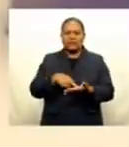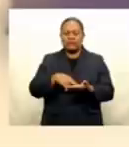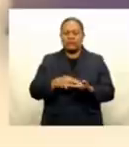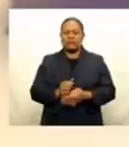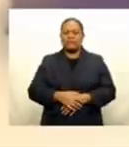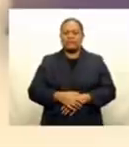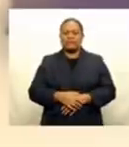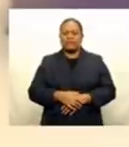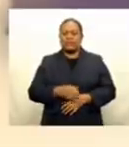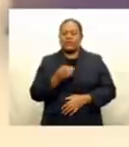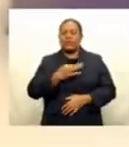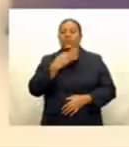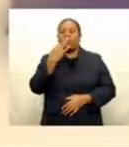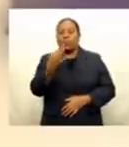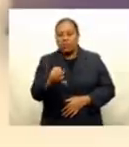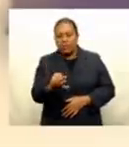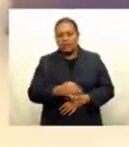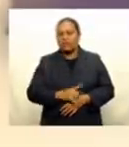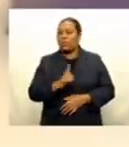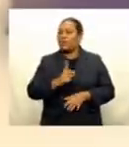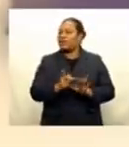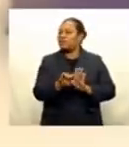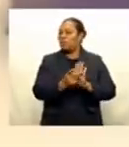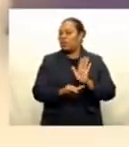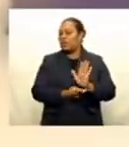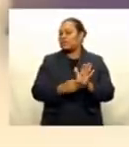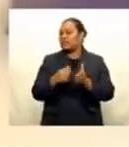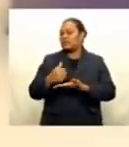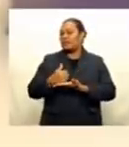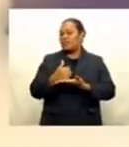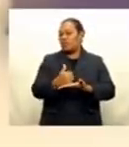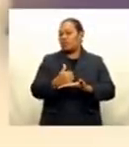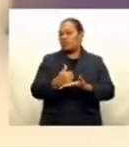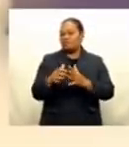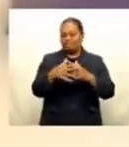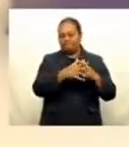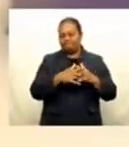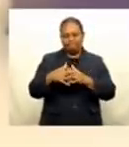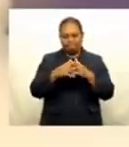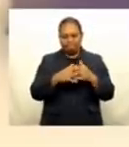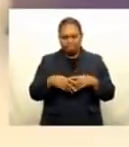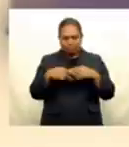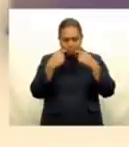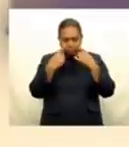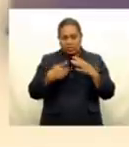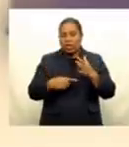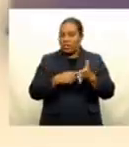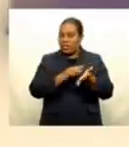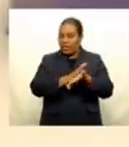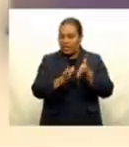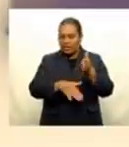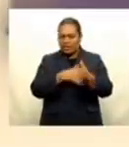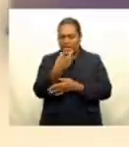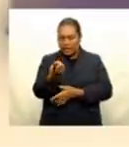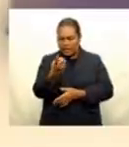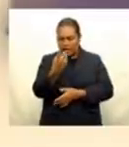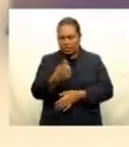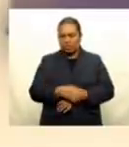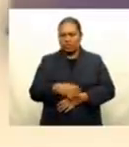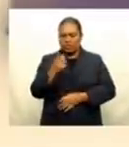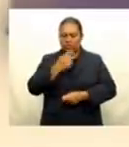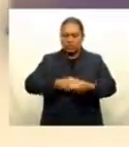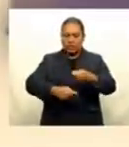to require early tapering of policy support. U.S. inflation figures due on Thursday will be a major focus for